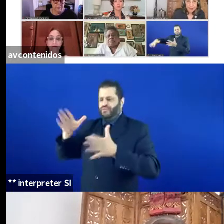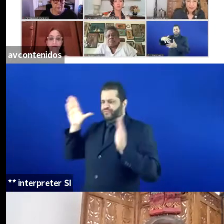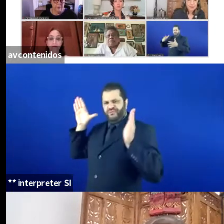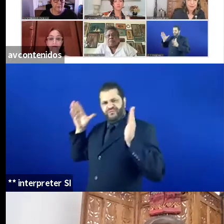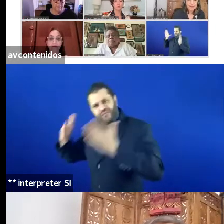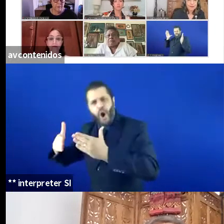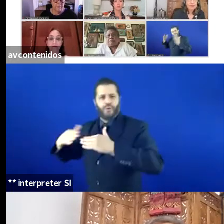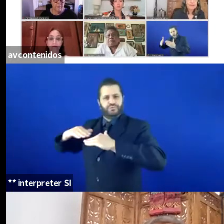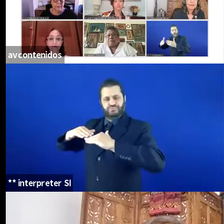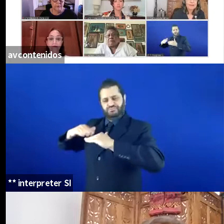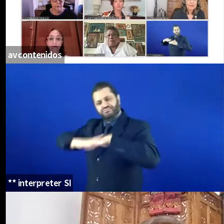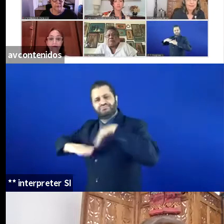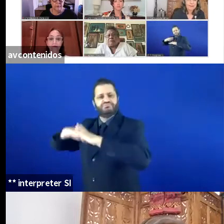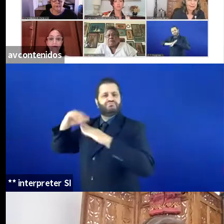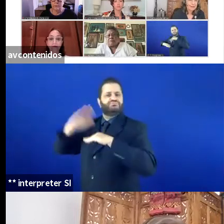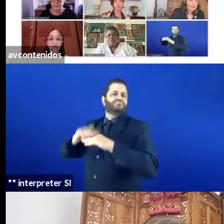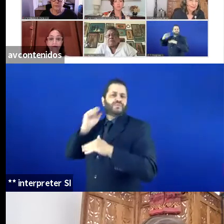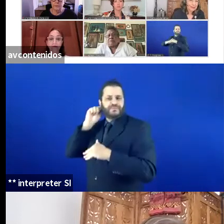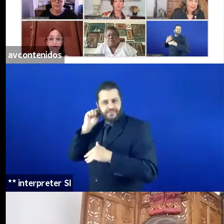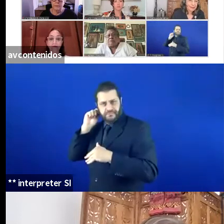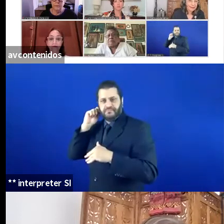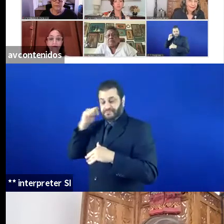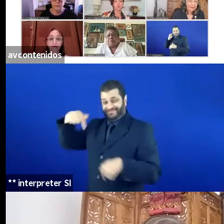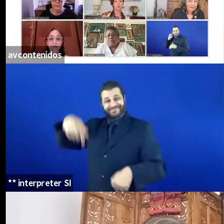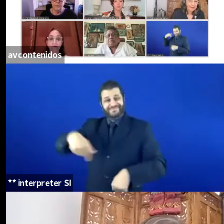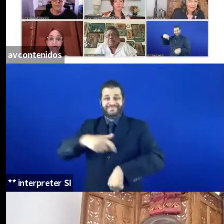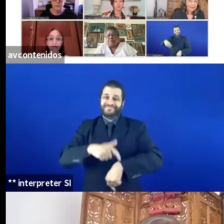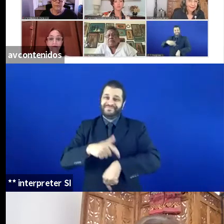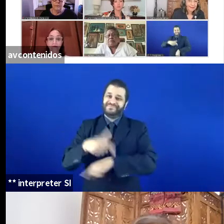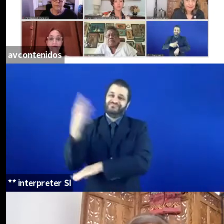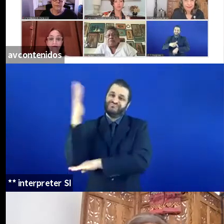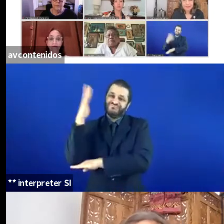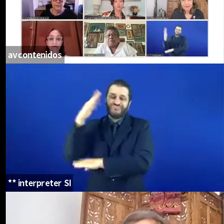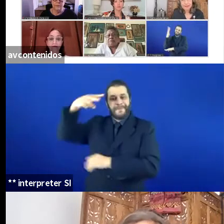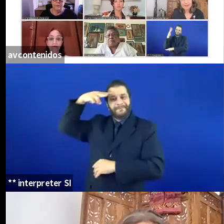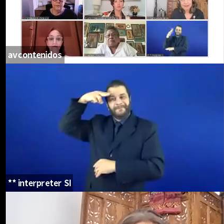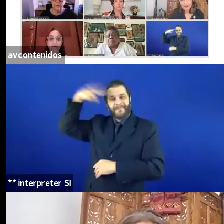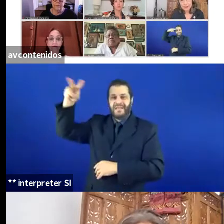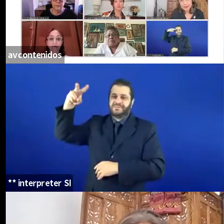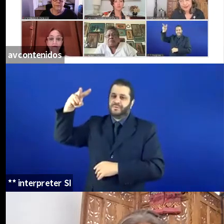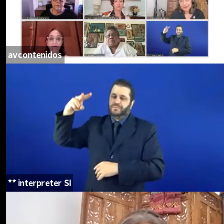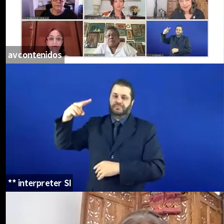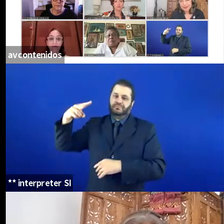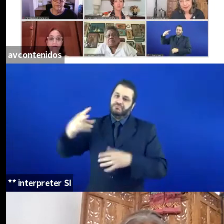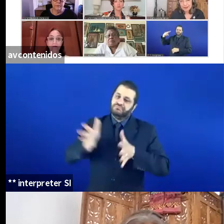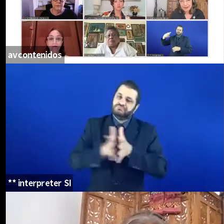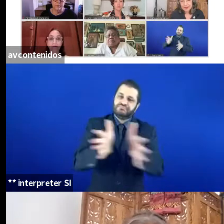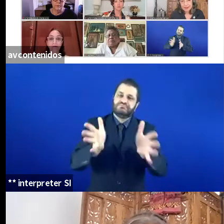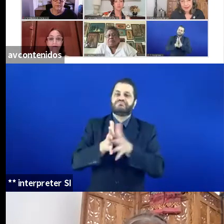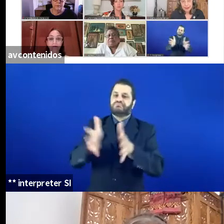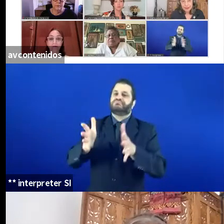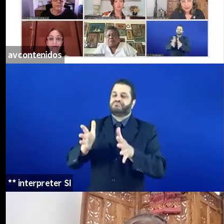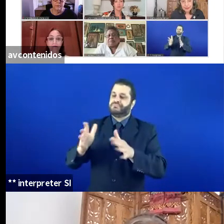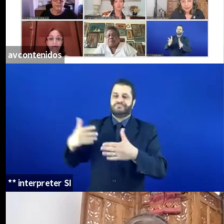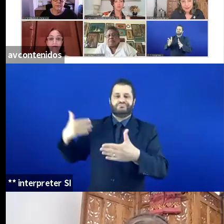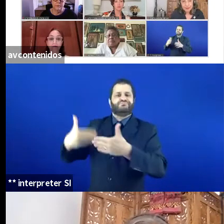The aim of this panel is to reflect on the achievements and setbacks over the last 2.5 decades in women and girls'